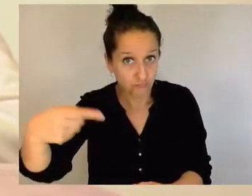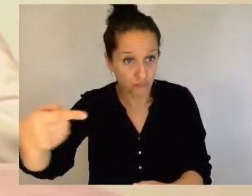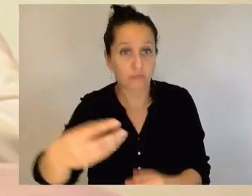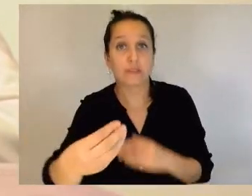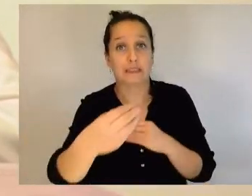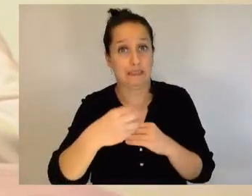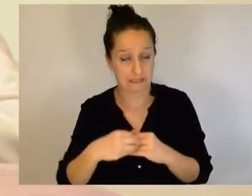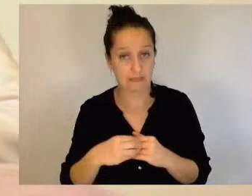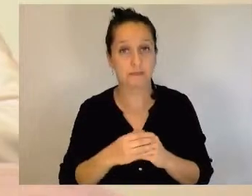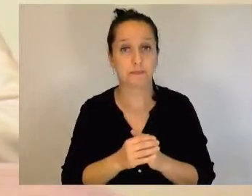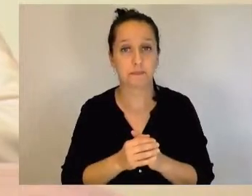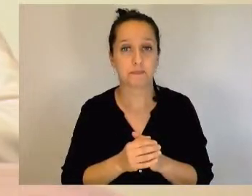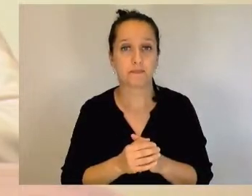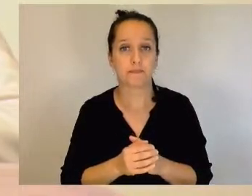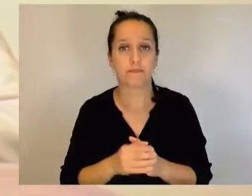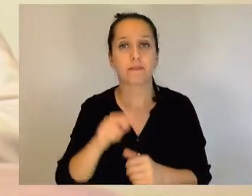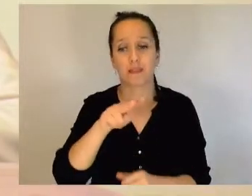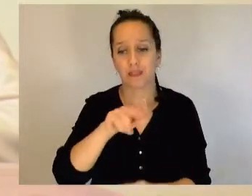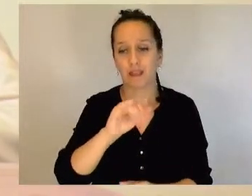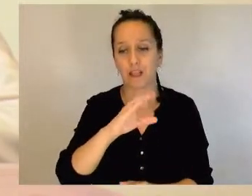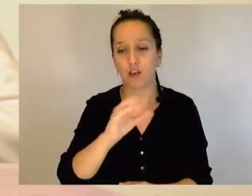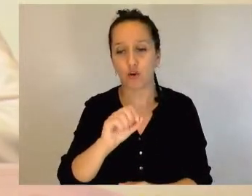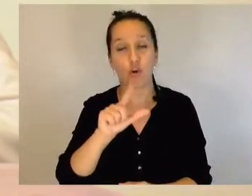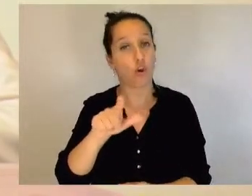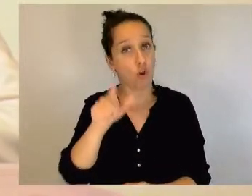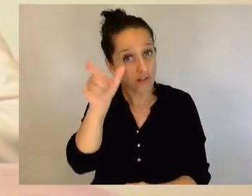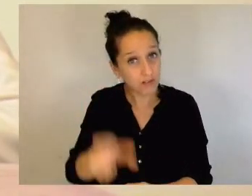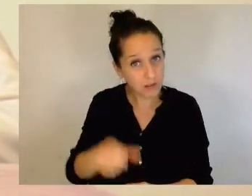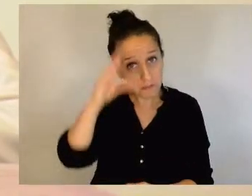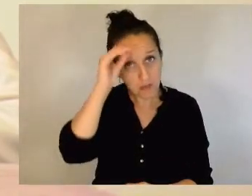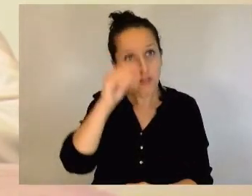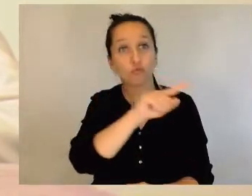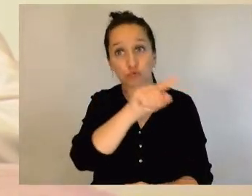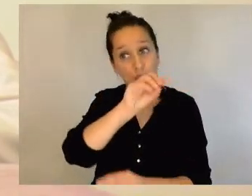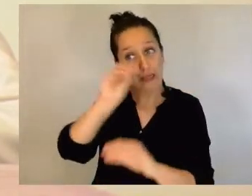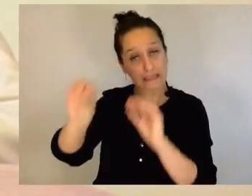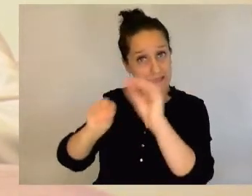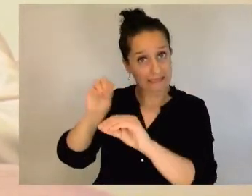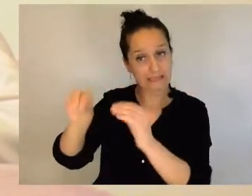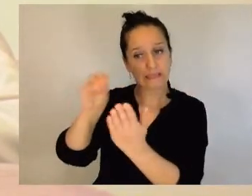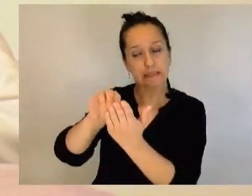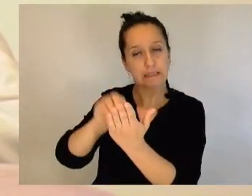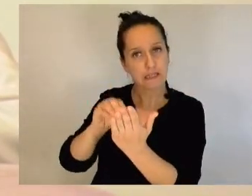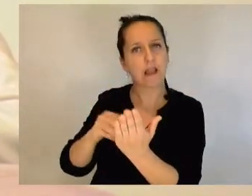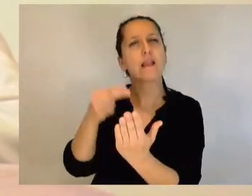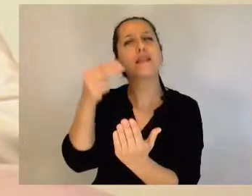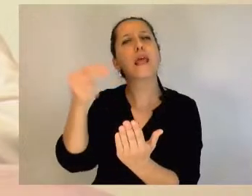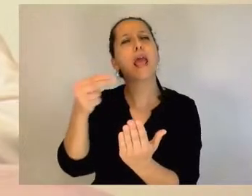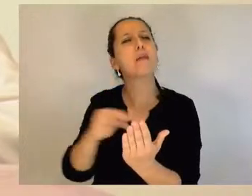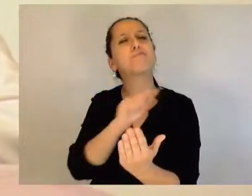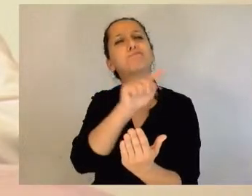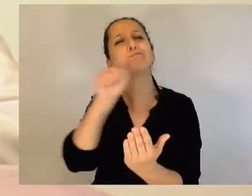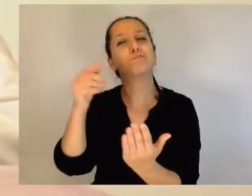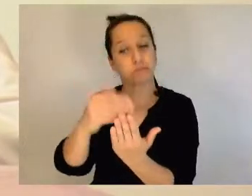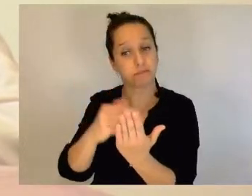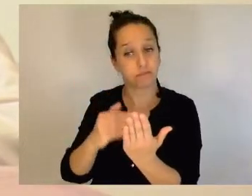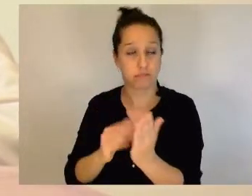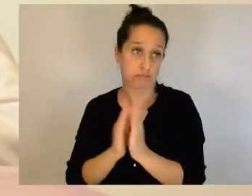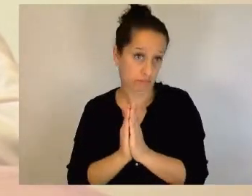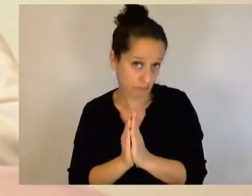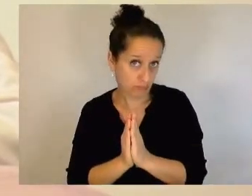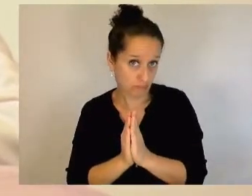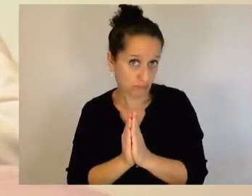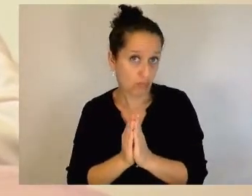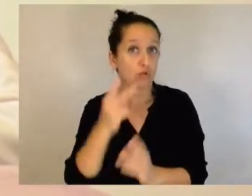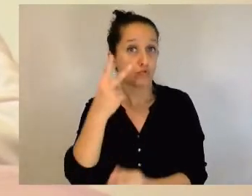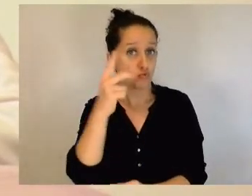the next few days, Nicole Gligo from ECLAC, through the contact point. We will ask you to define within